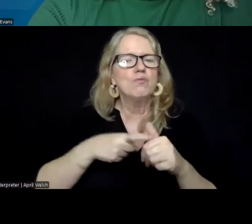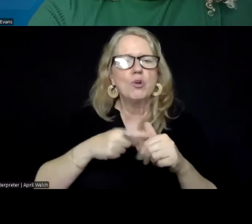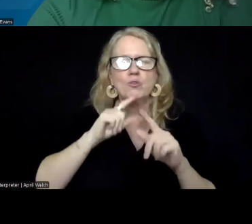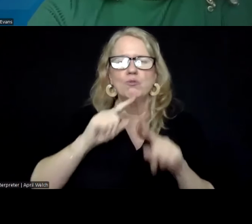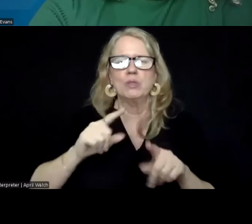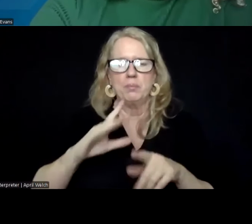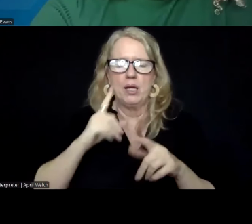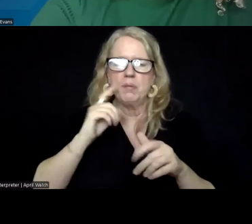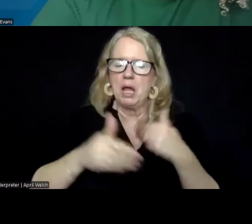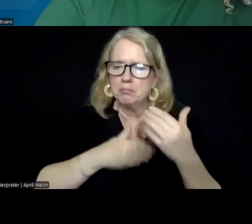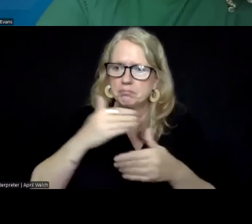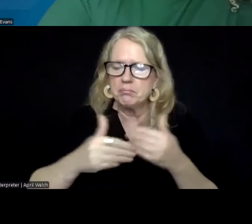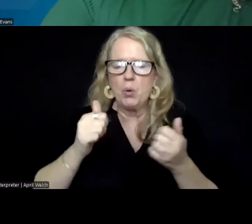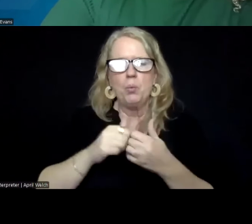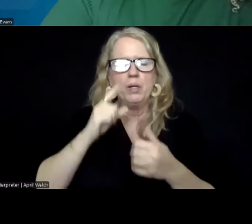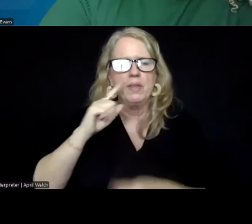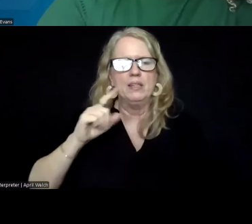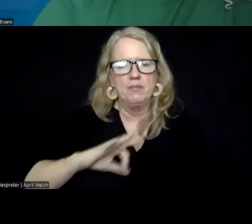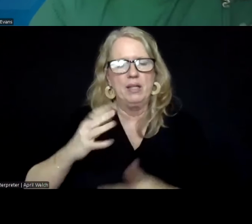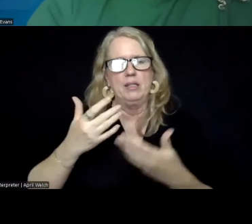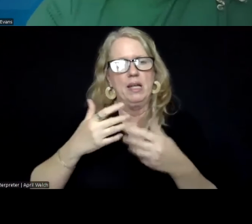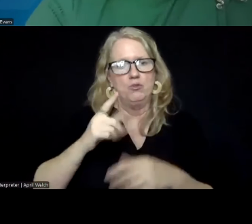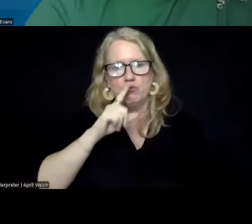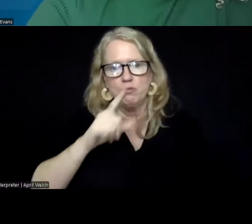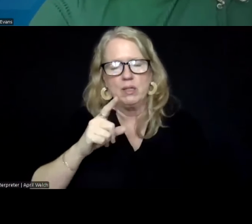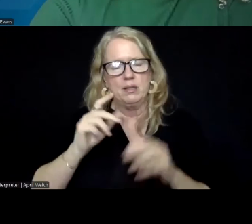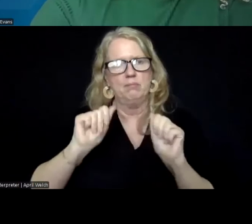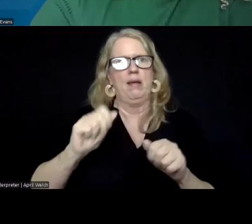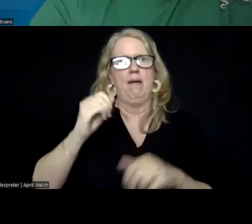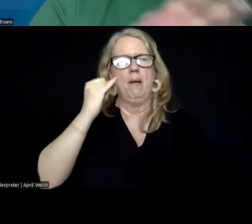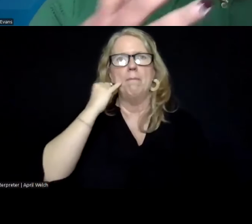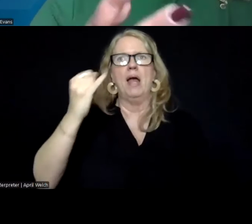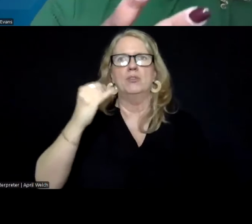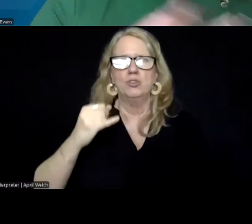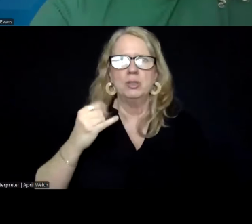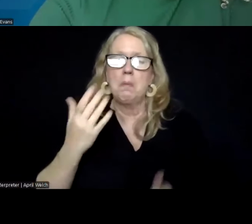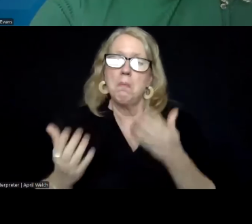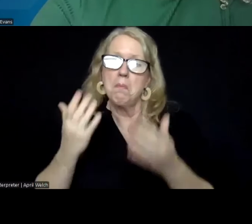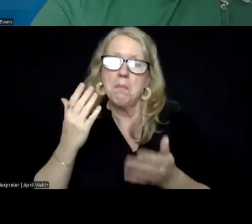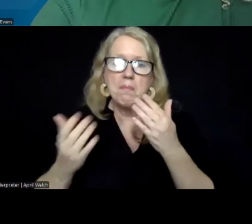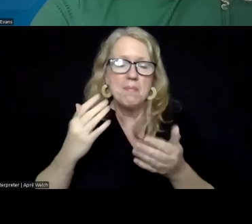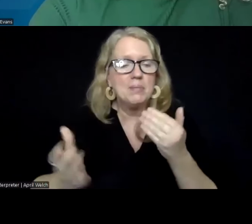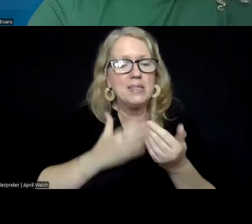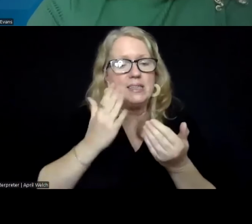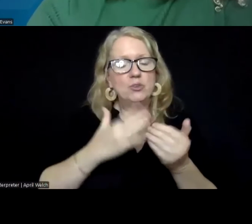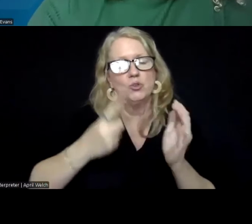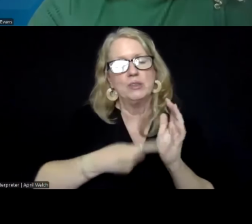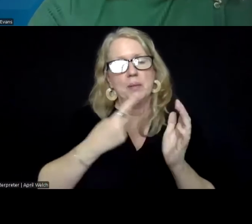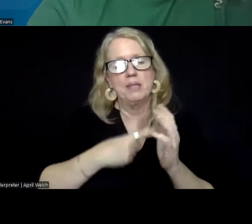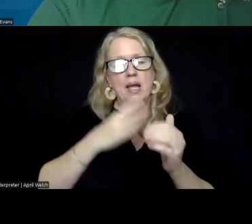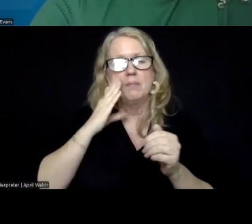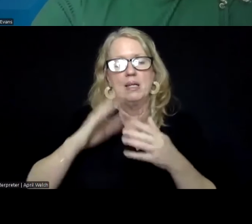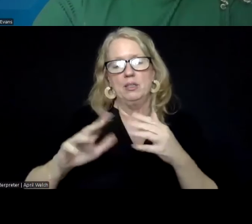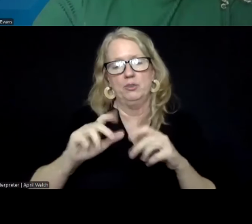some momentum with these advantages. And certainly, as you can imagine, maybe easier sometimes to send a